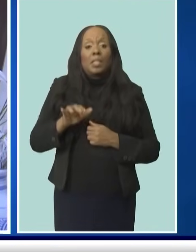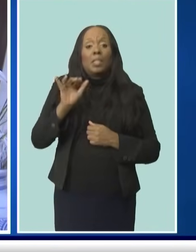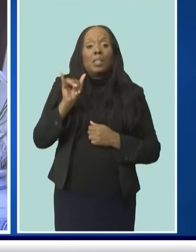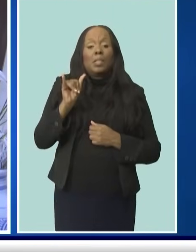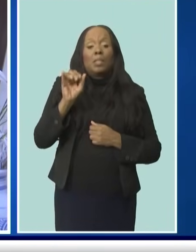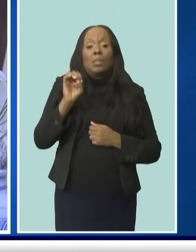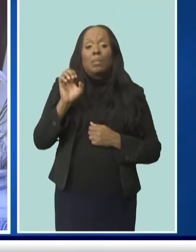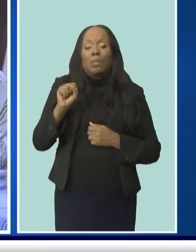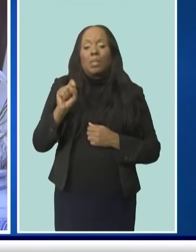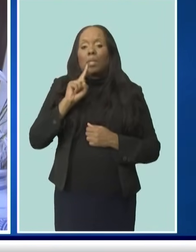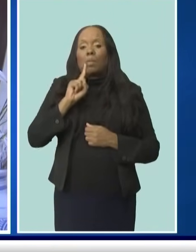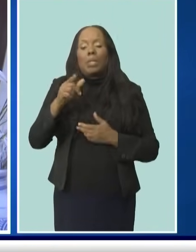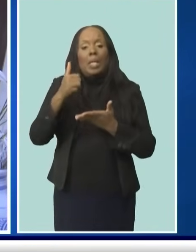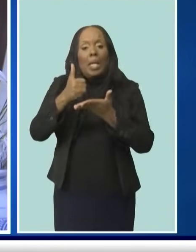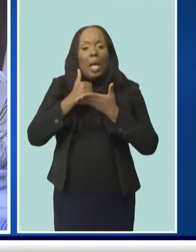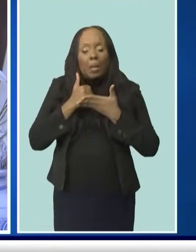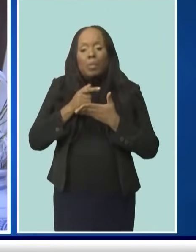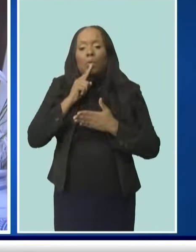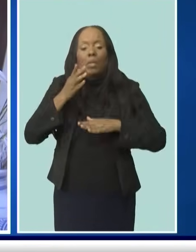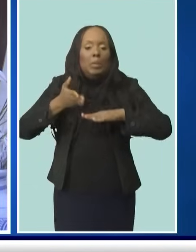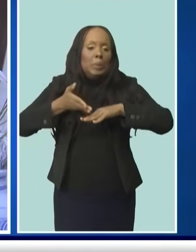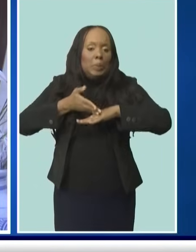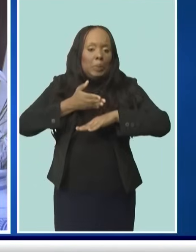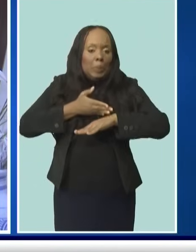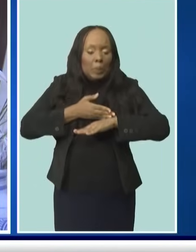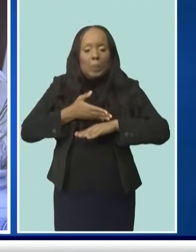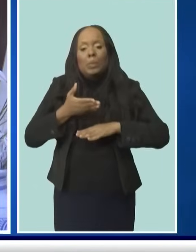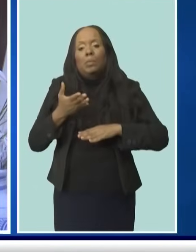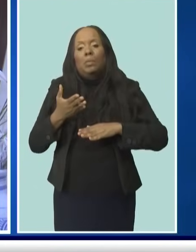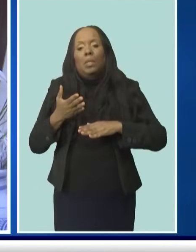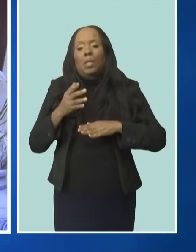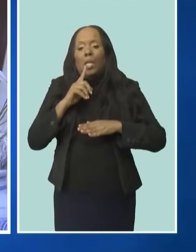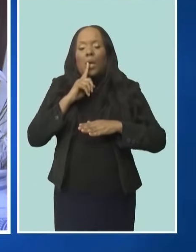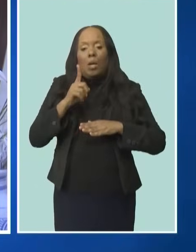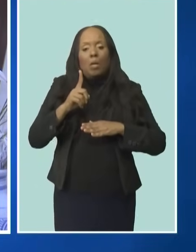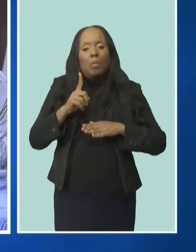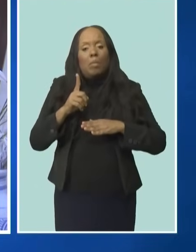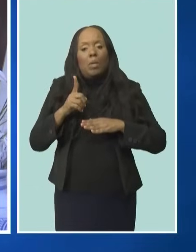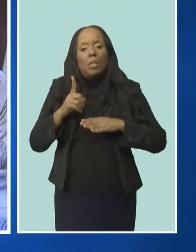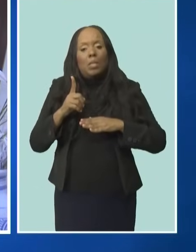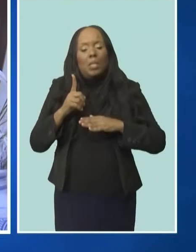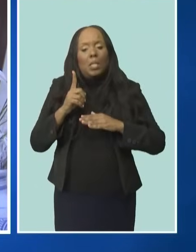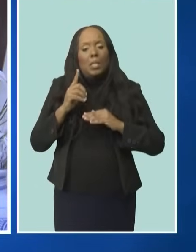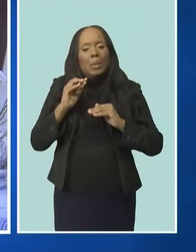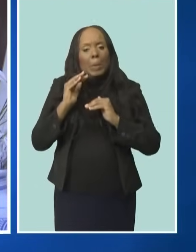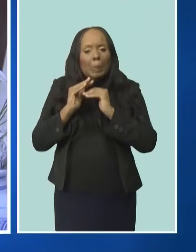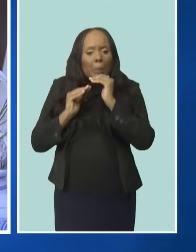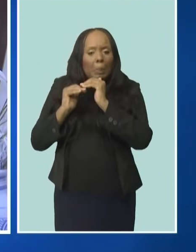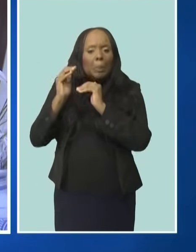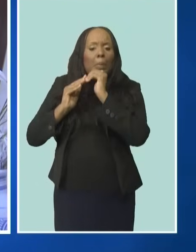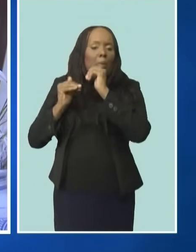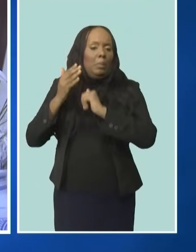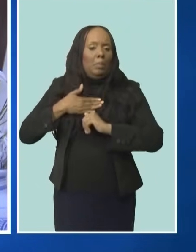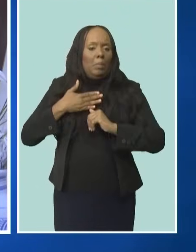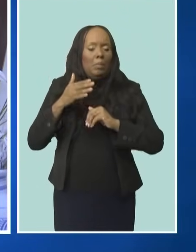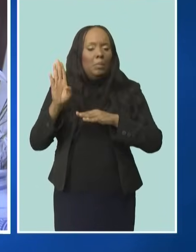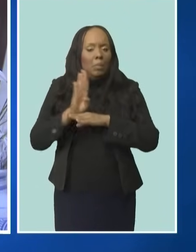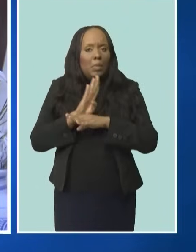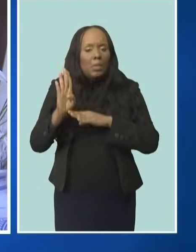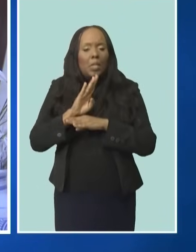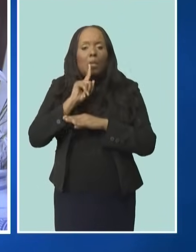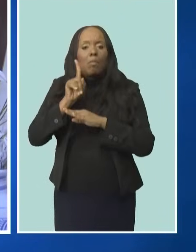helping me actually build my business, actually put my business out there, and get